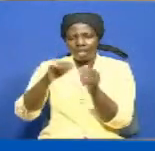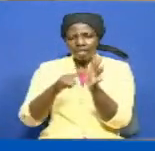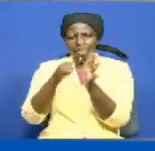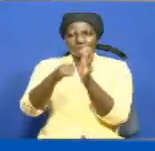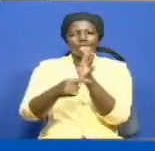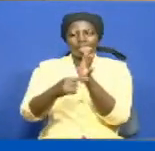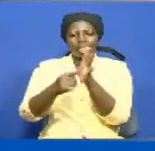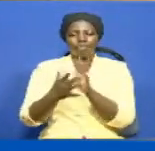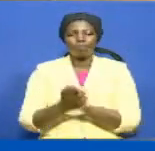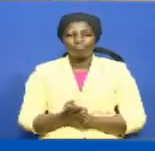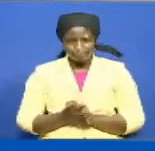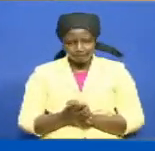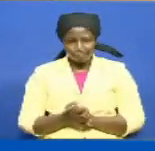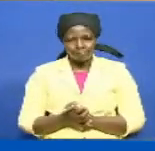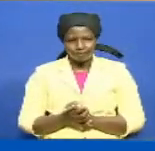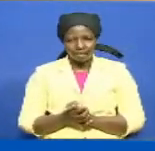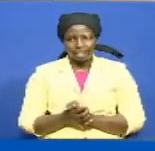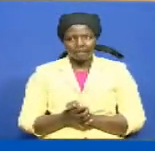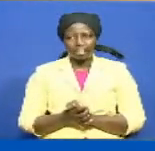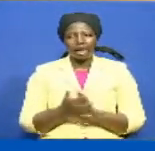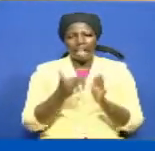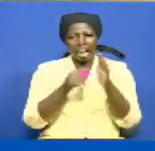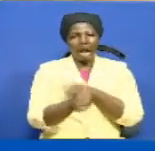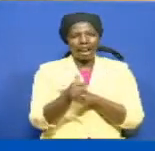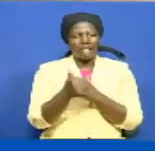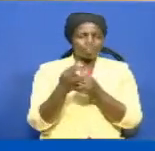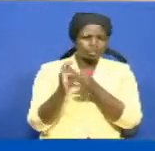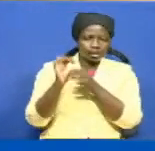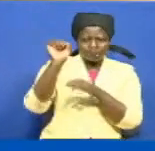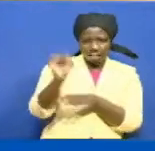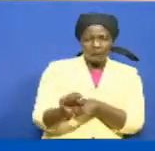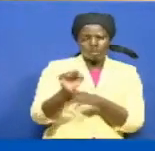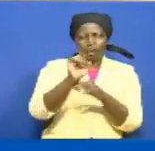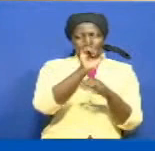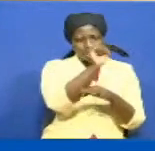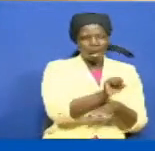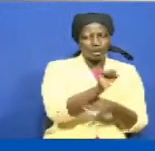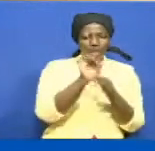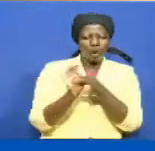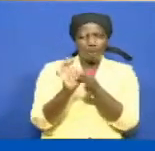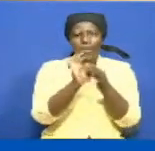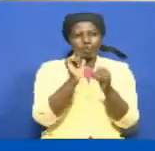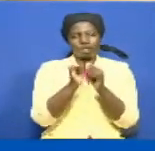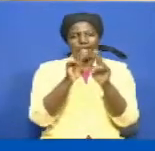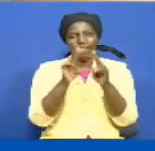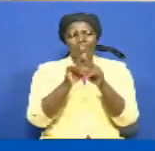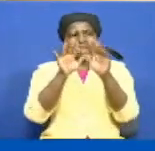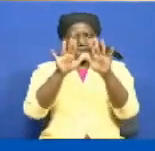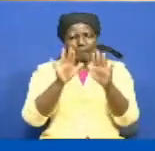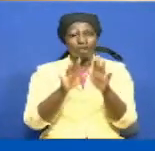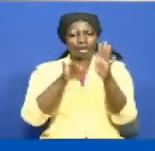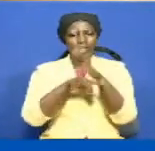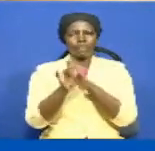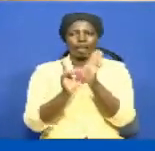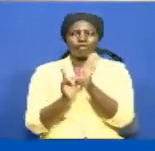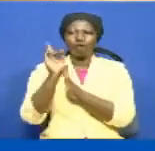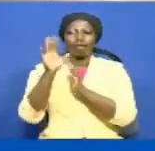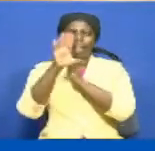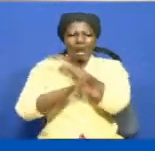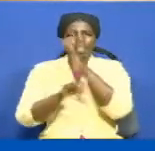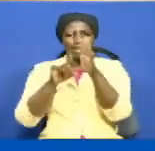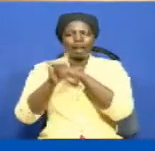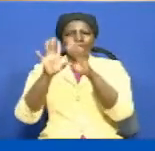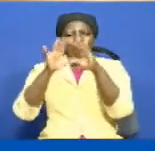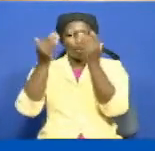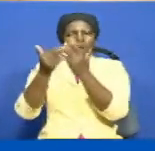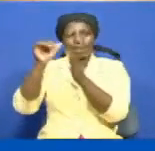Under the auspices of the South-South Cooperation, which is a technical cooperation among developing countries in the Global South,